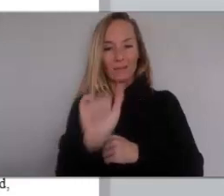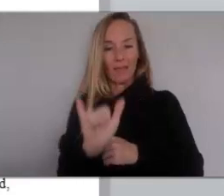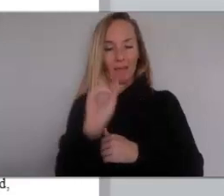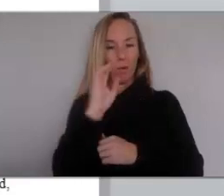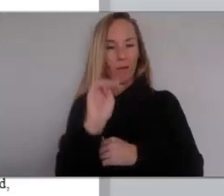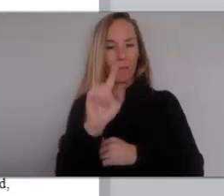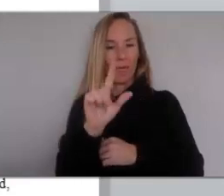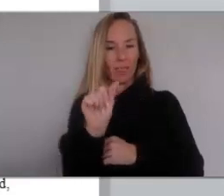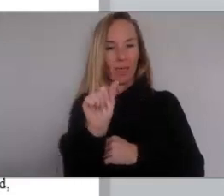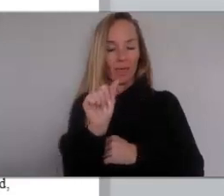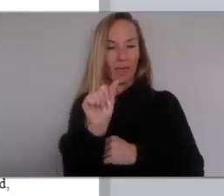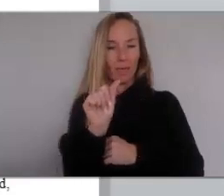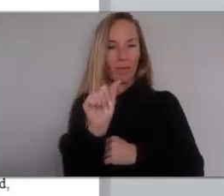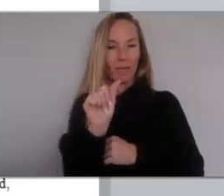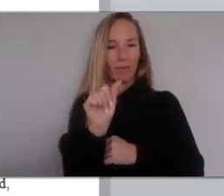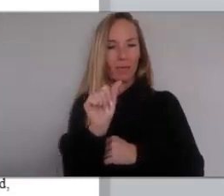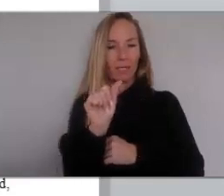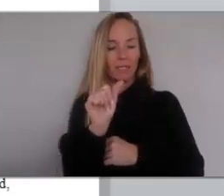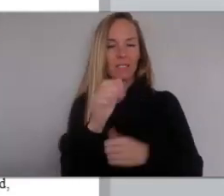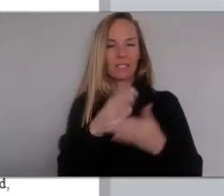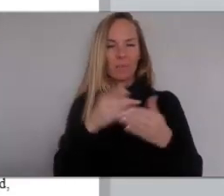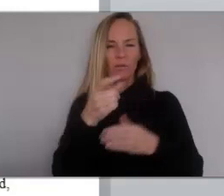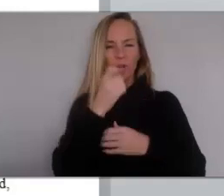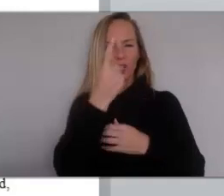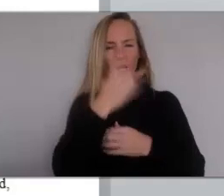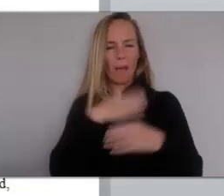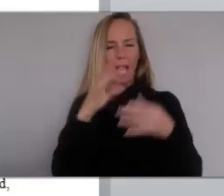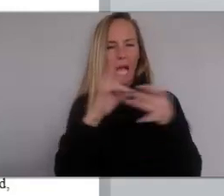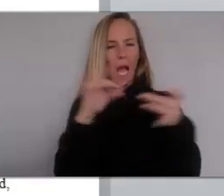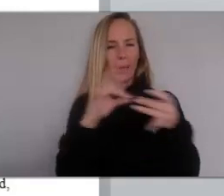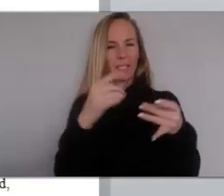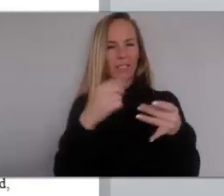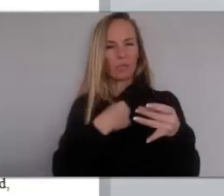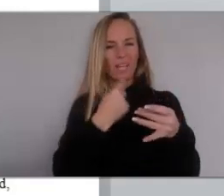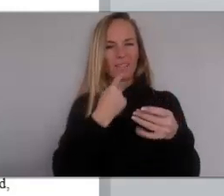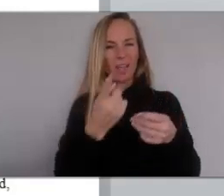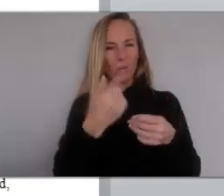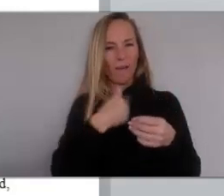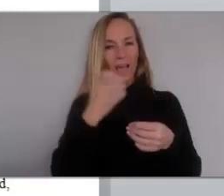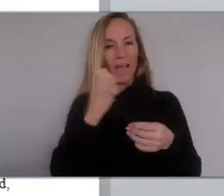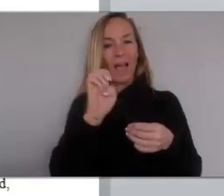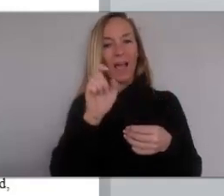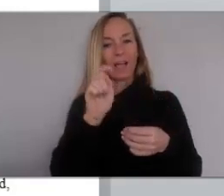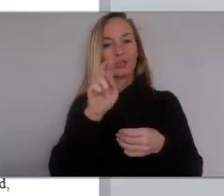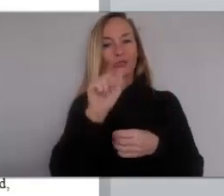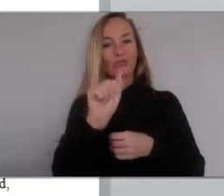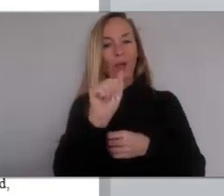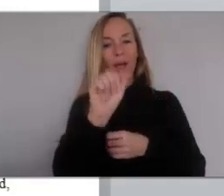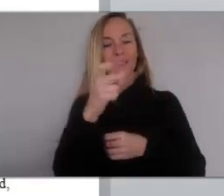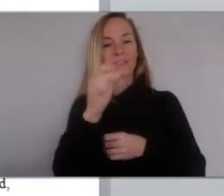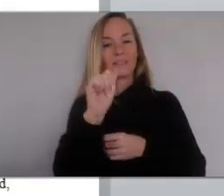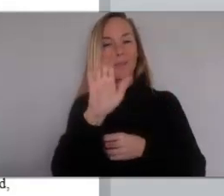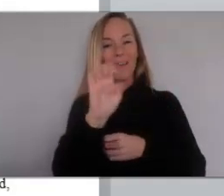I know some of you don't understand some of my comments when I say you have extra spaces, but I'll just go over the